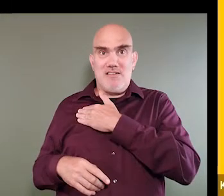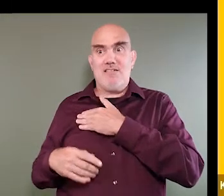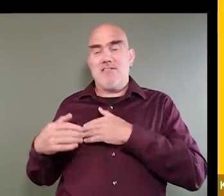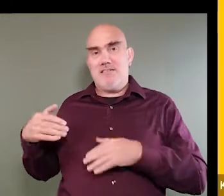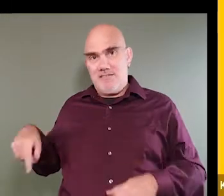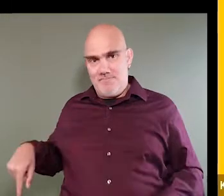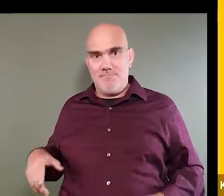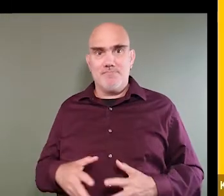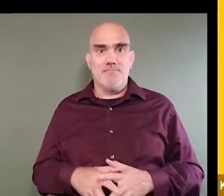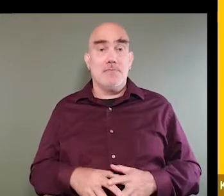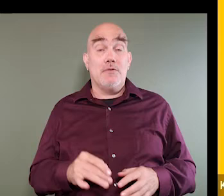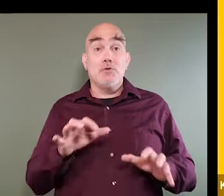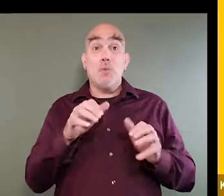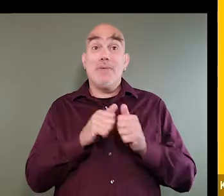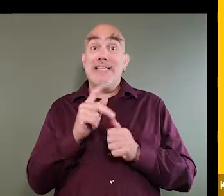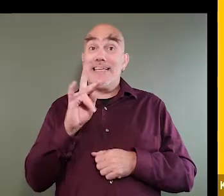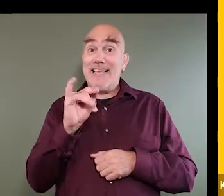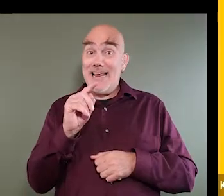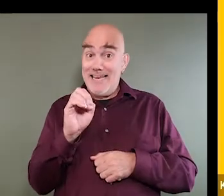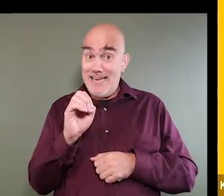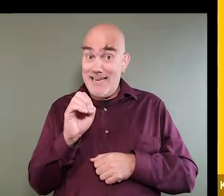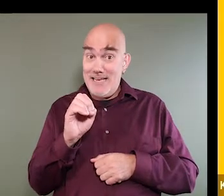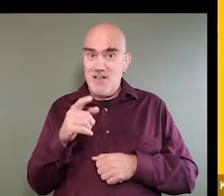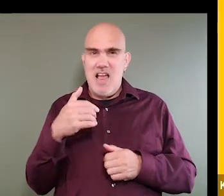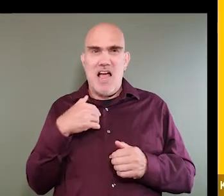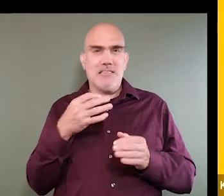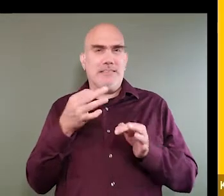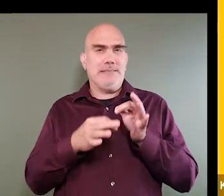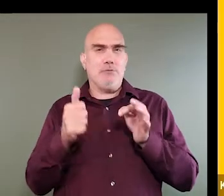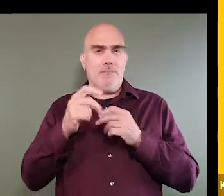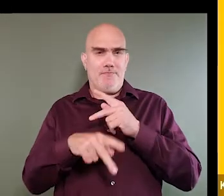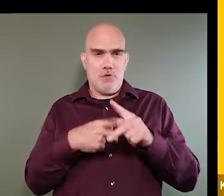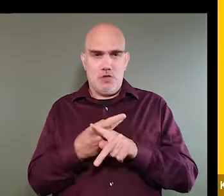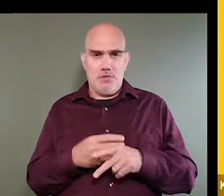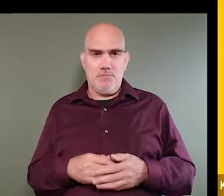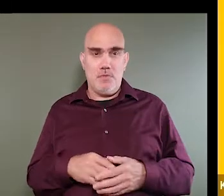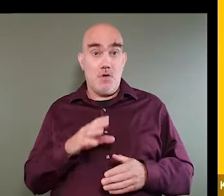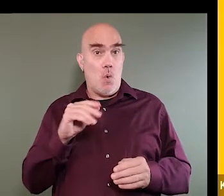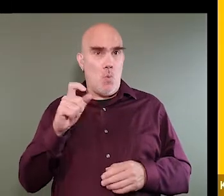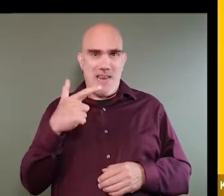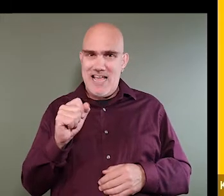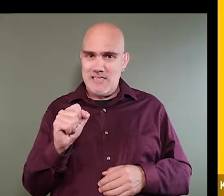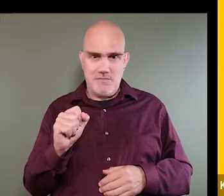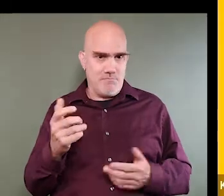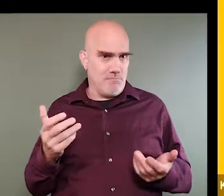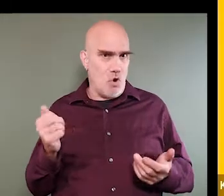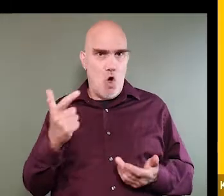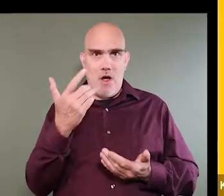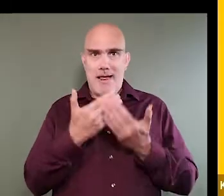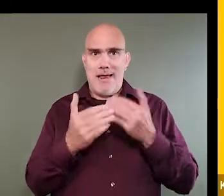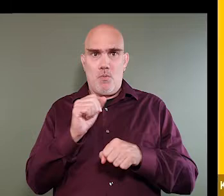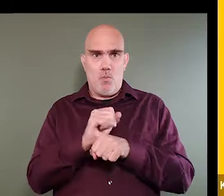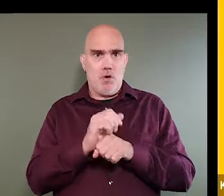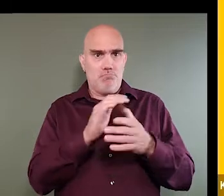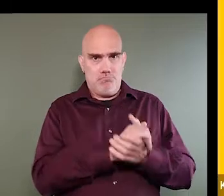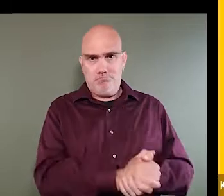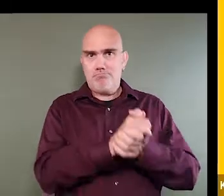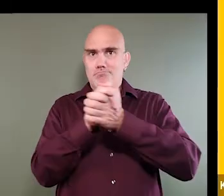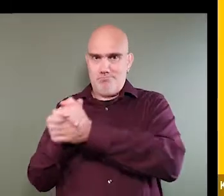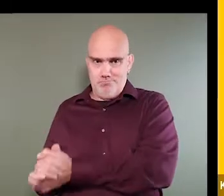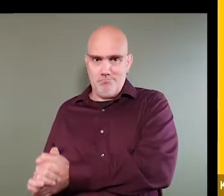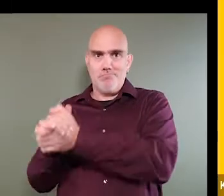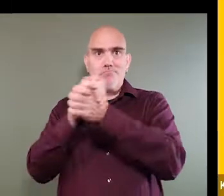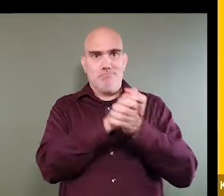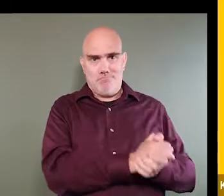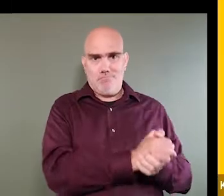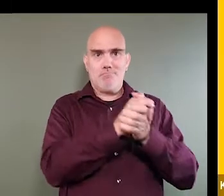If you're doing it with Katie, she's got the little simpler version. Got all hand work, going from side